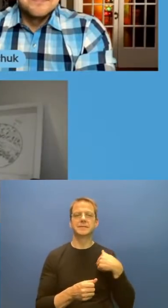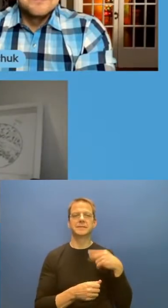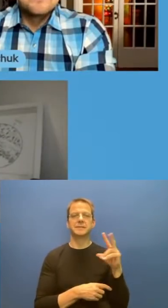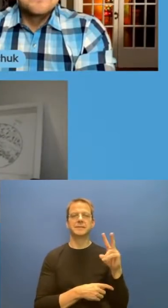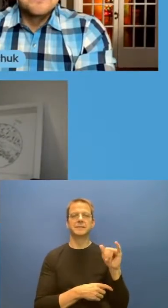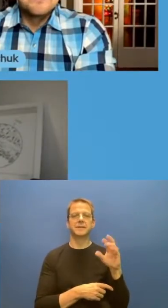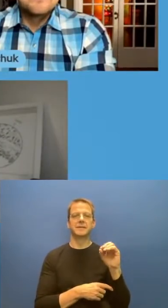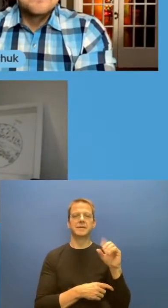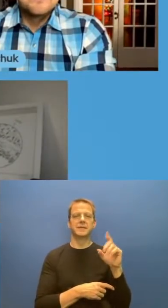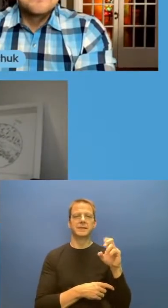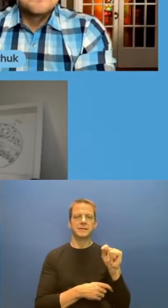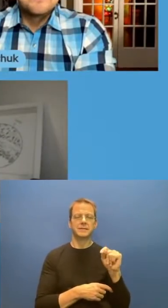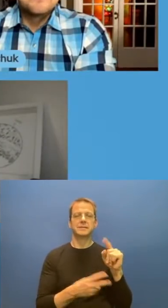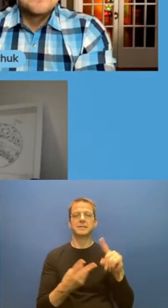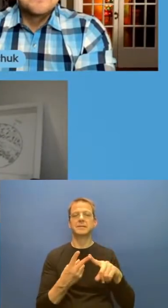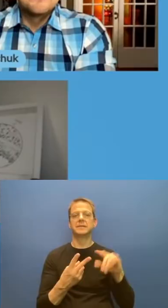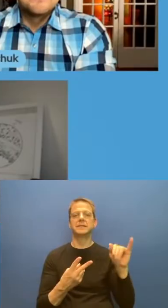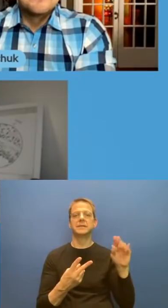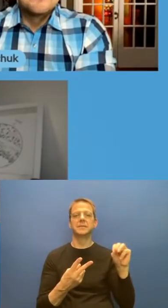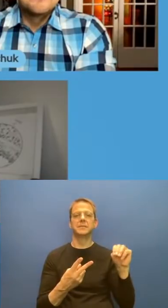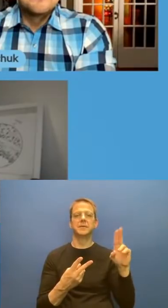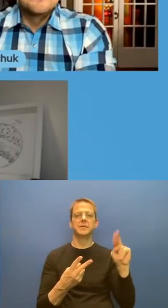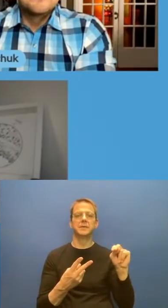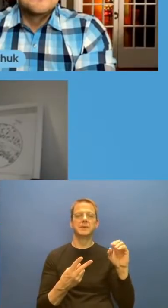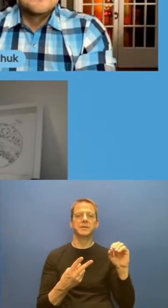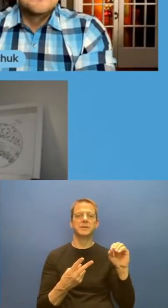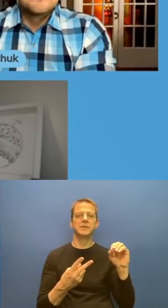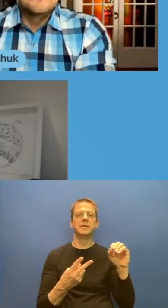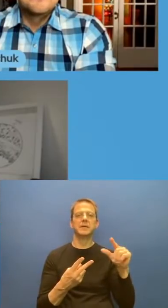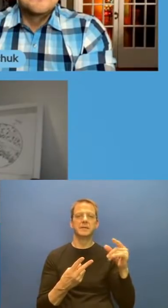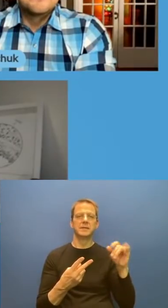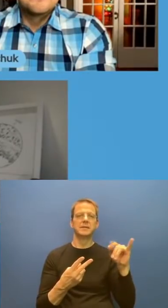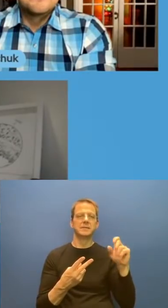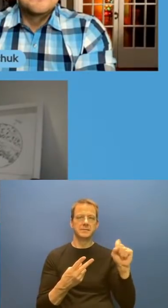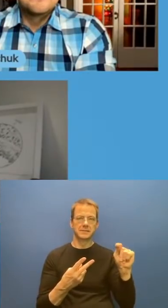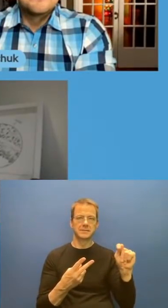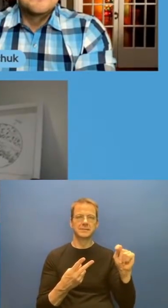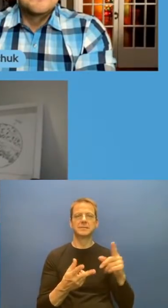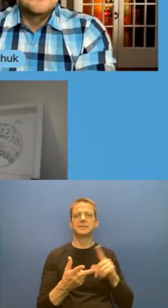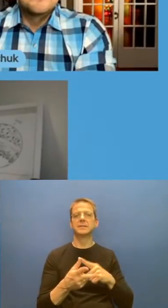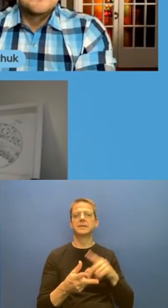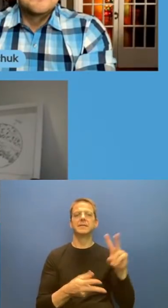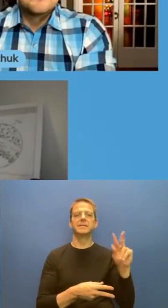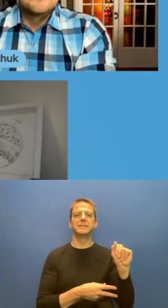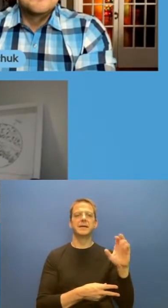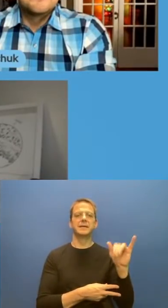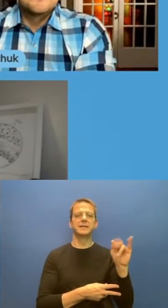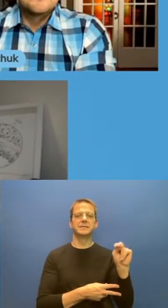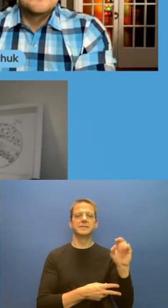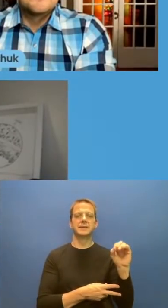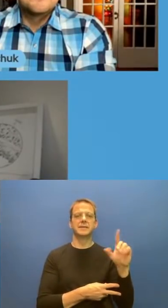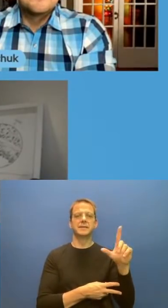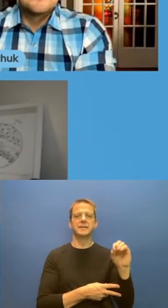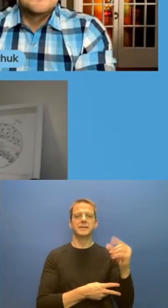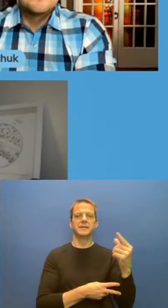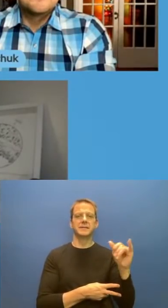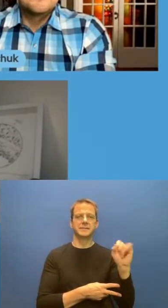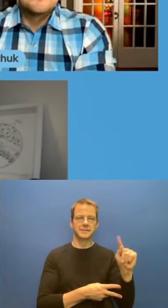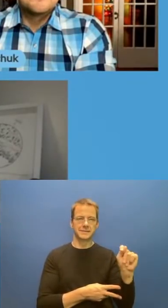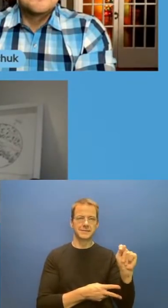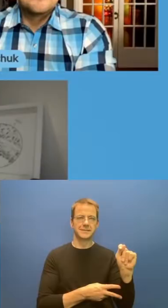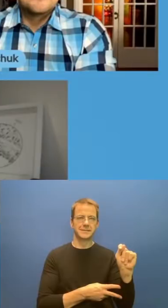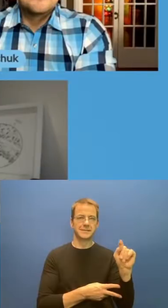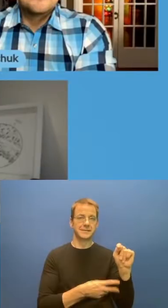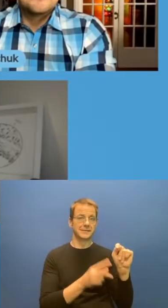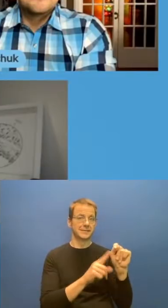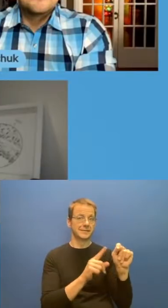it vaccinology, because you have to have an understanding of the virus as well as the immune response to formulate a